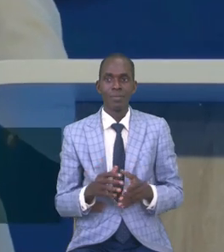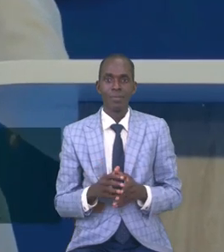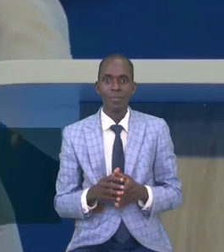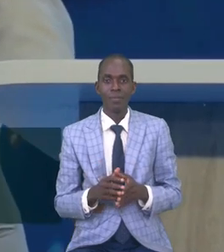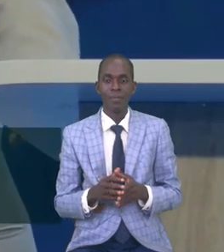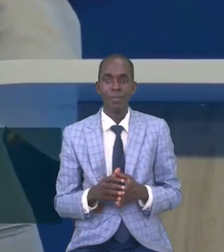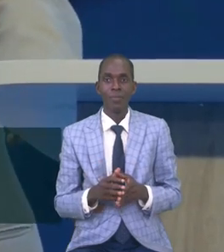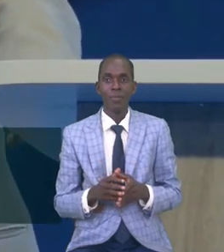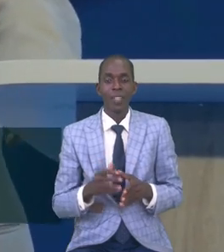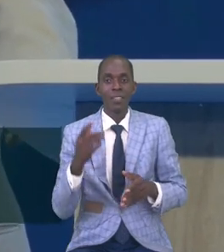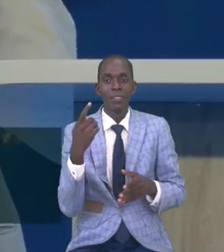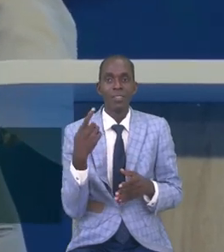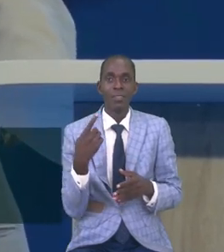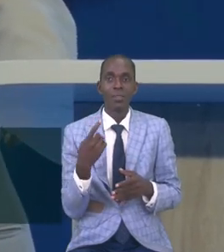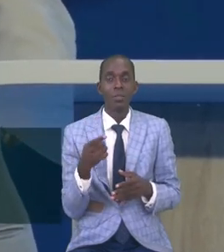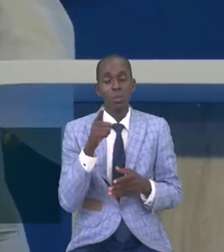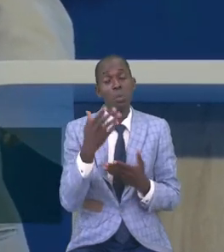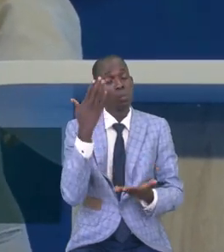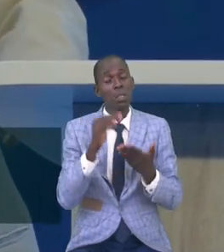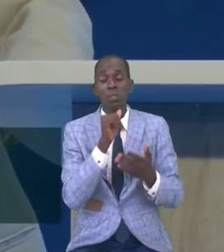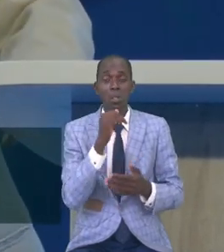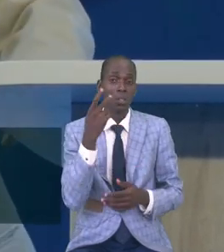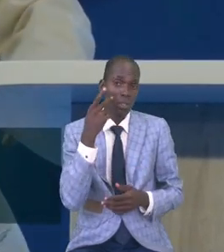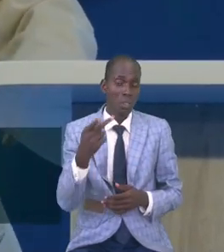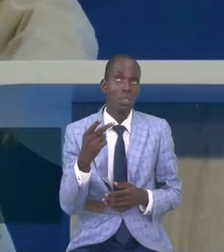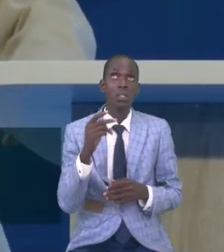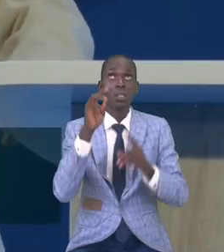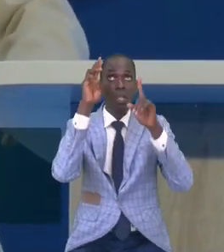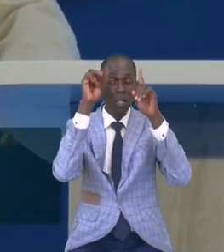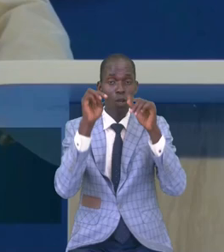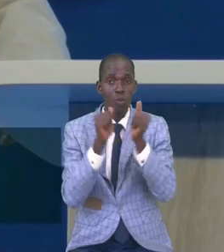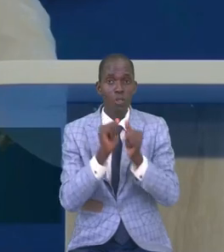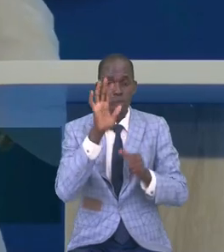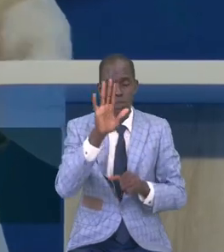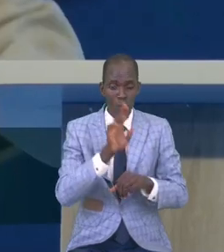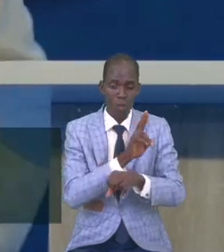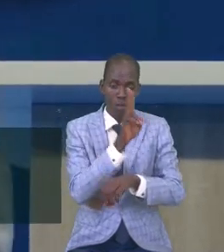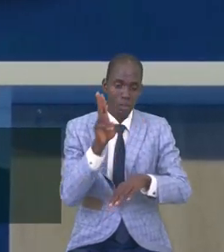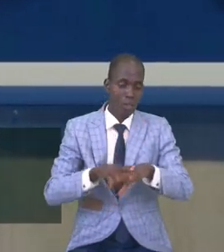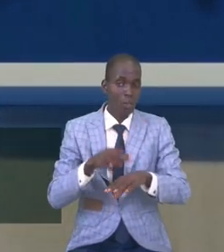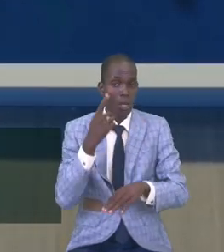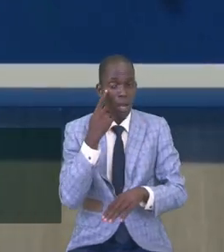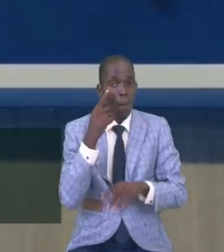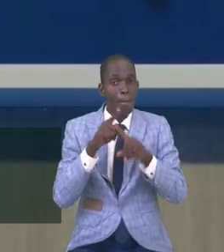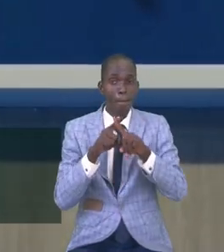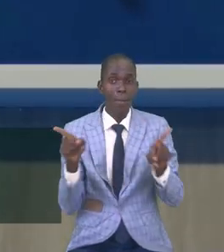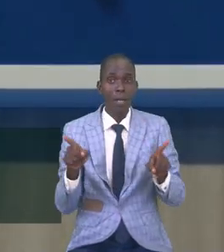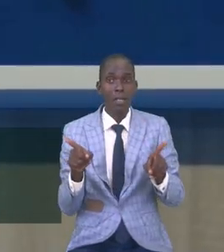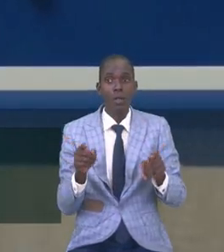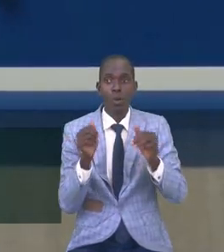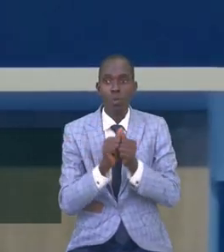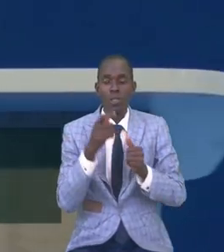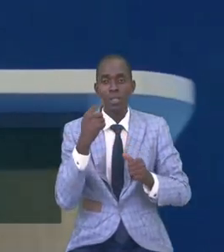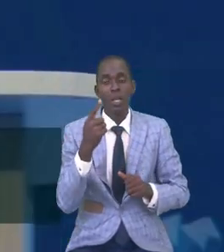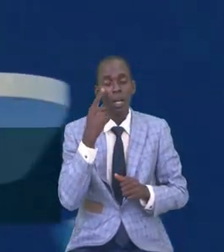might be invisible, you might not see him with your natural eyes, but with the